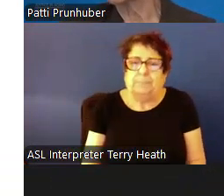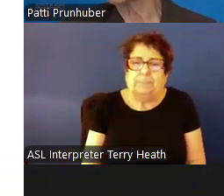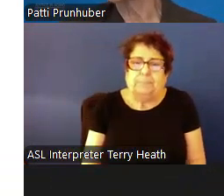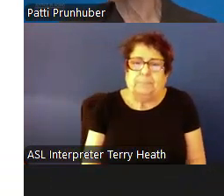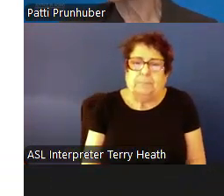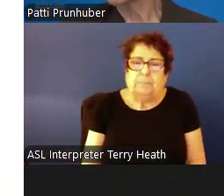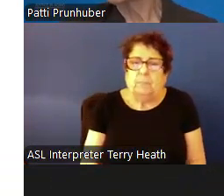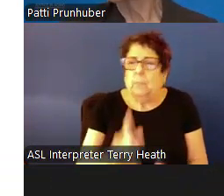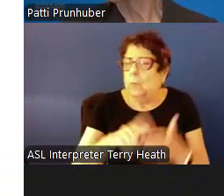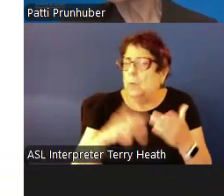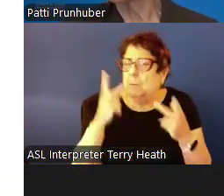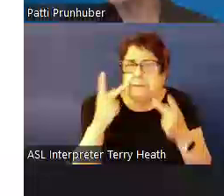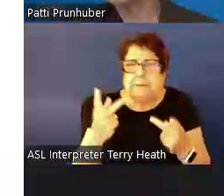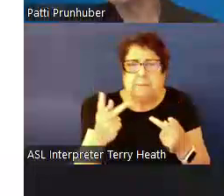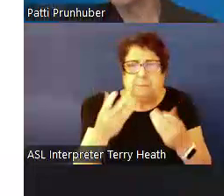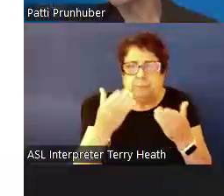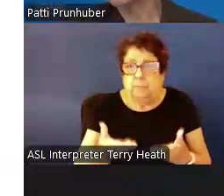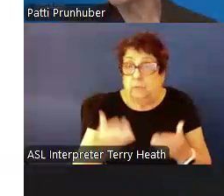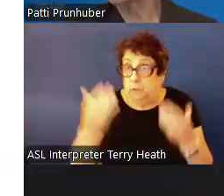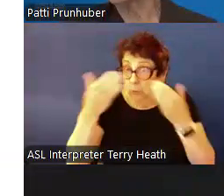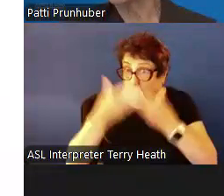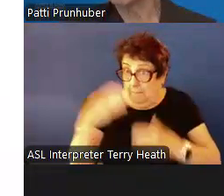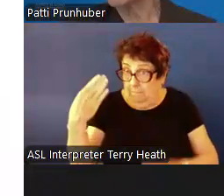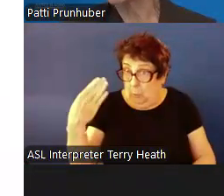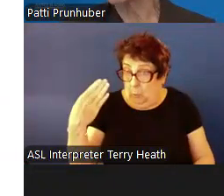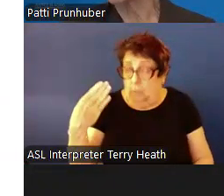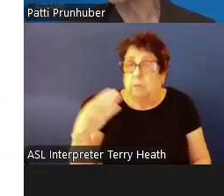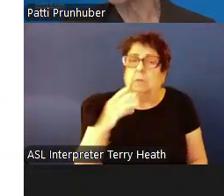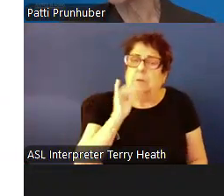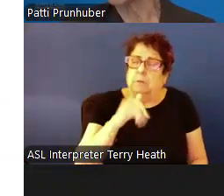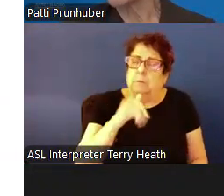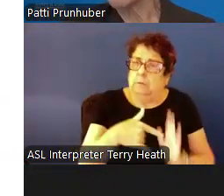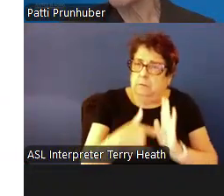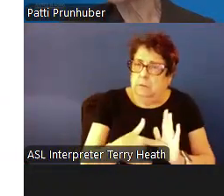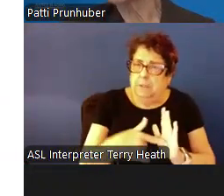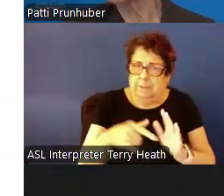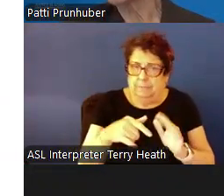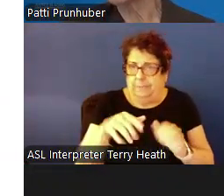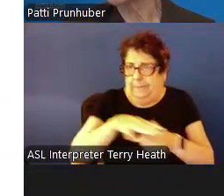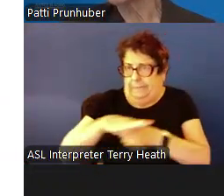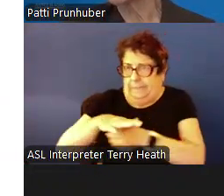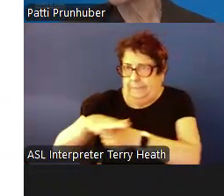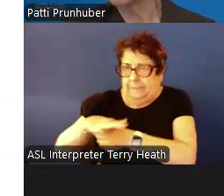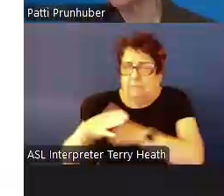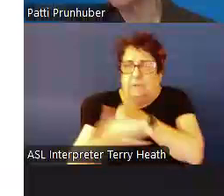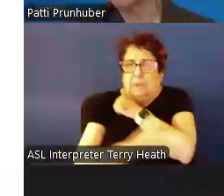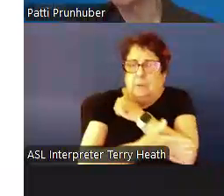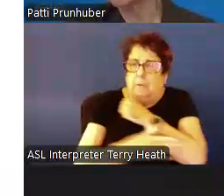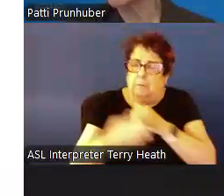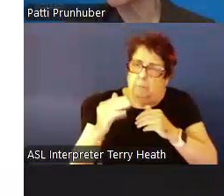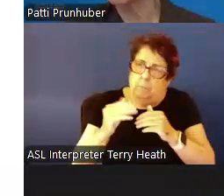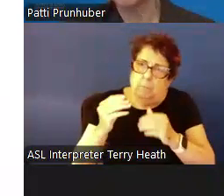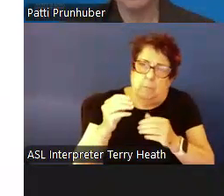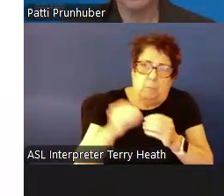that the dark blue, which represents those areas of the country where more than half of older adults who rent